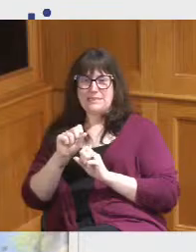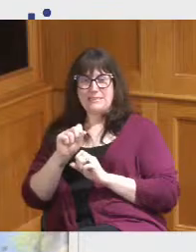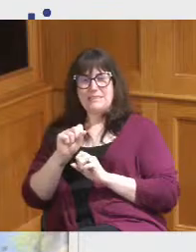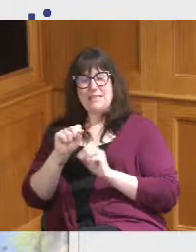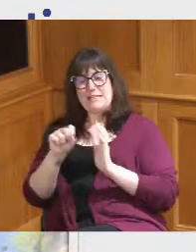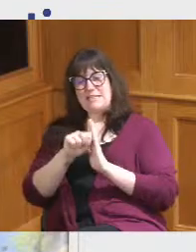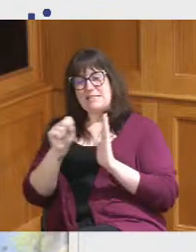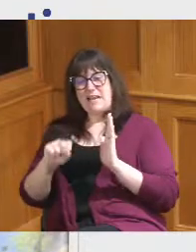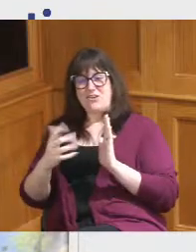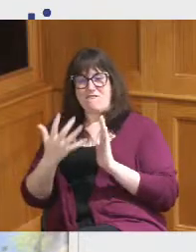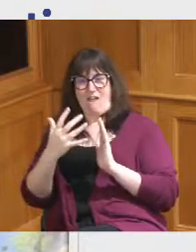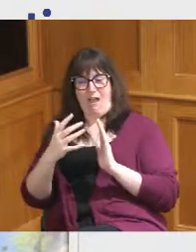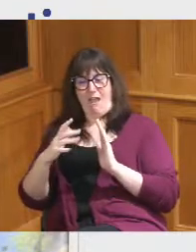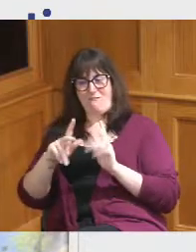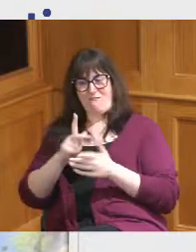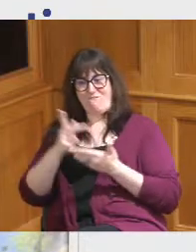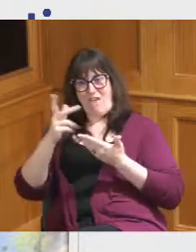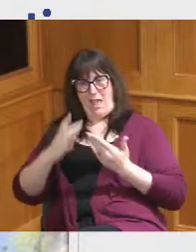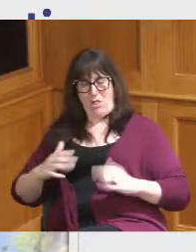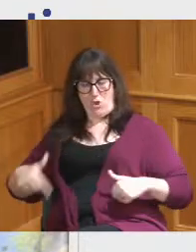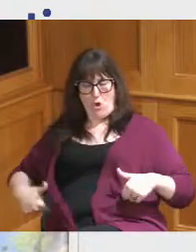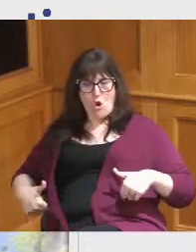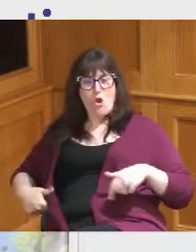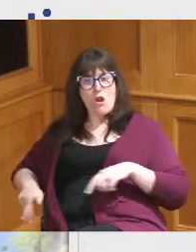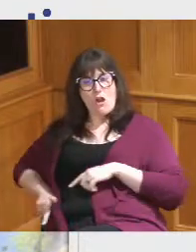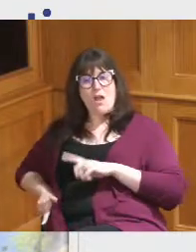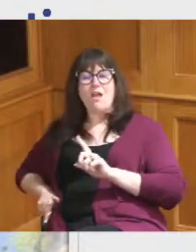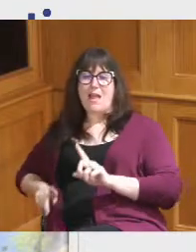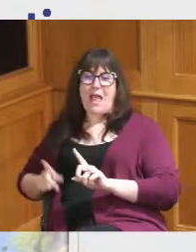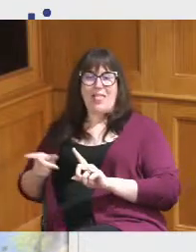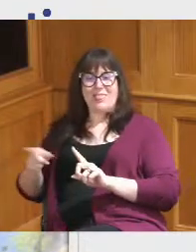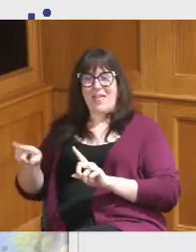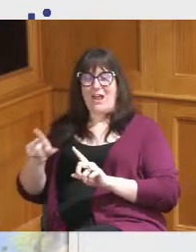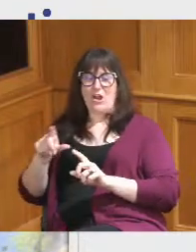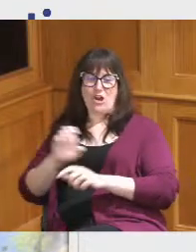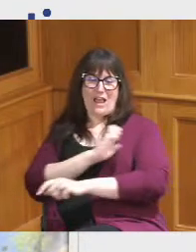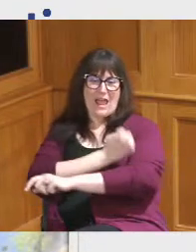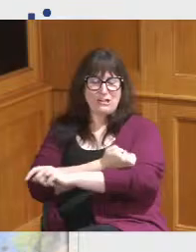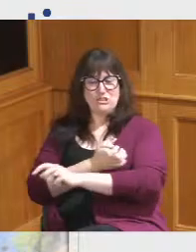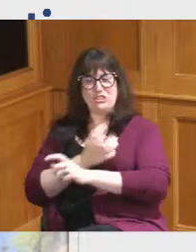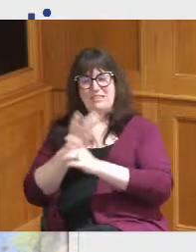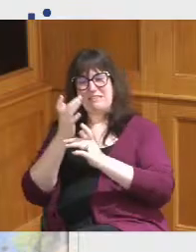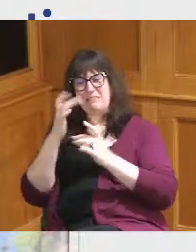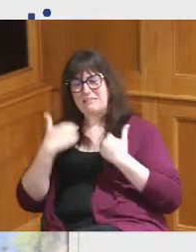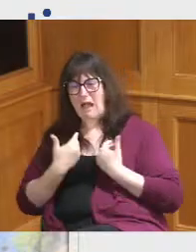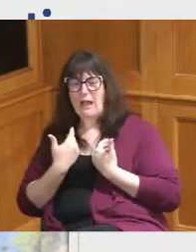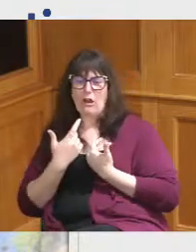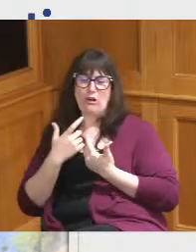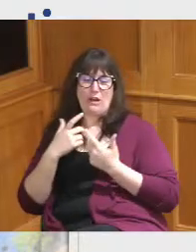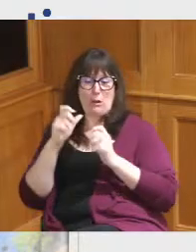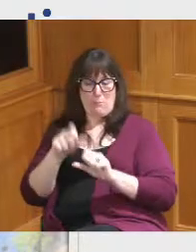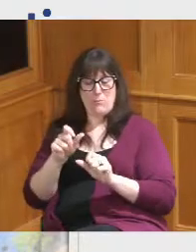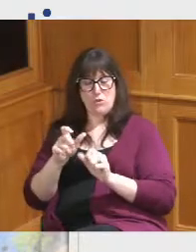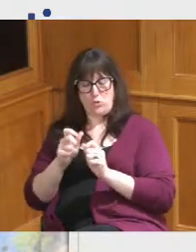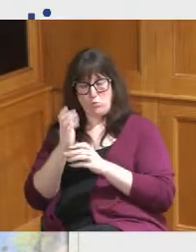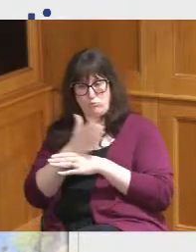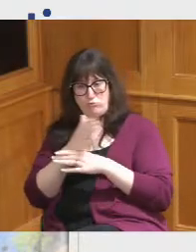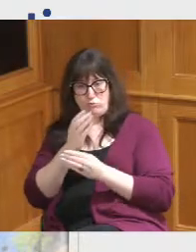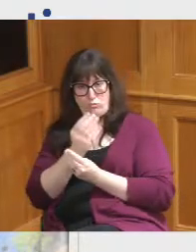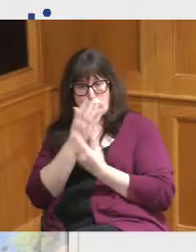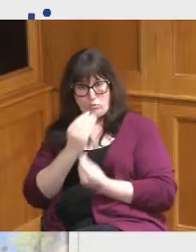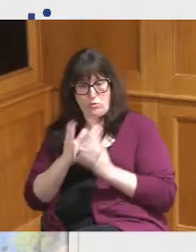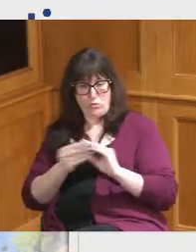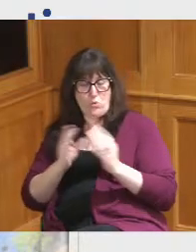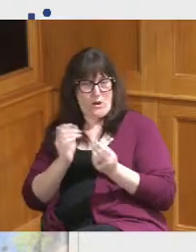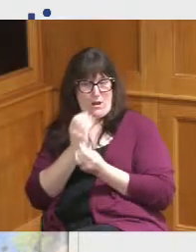have the energy, they don't have the wherewithal to be able to get their story out there, and they often don't have the tools to do that. And so when we empower